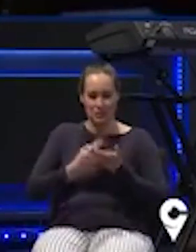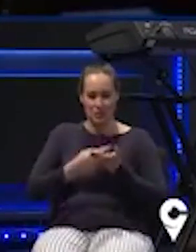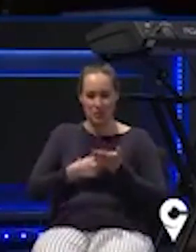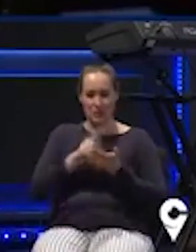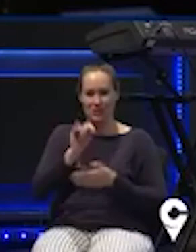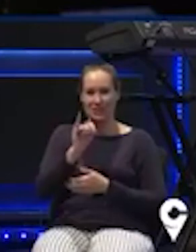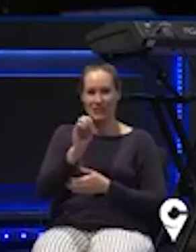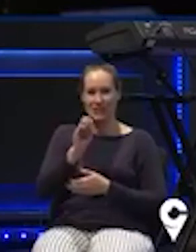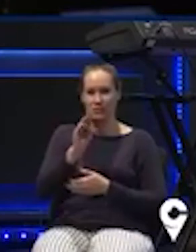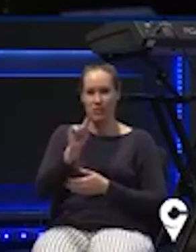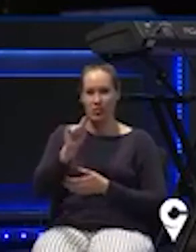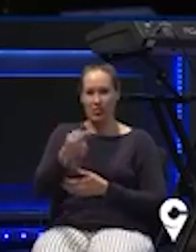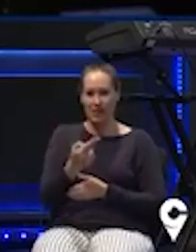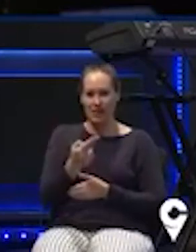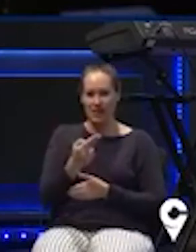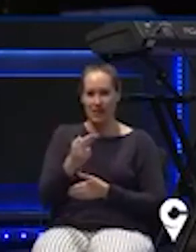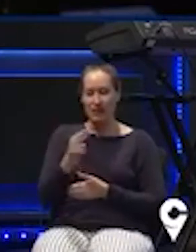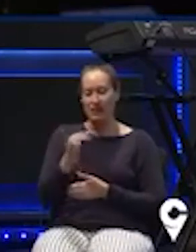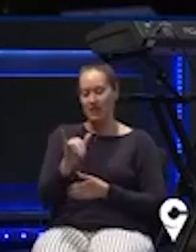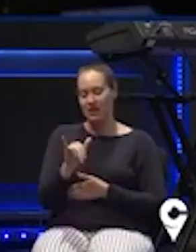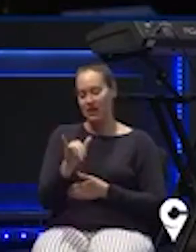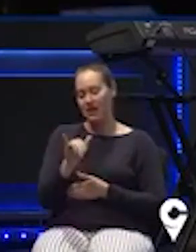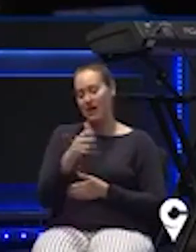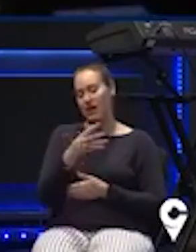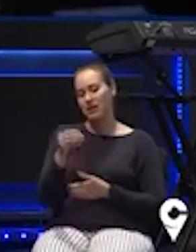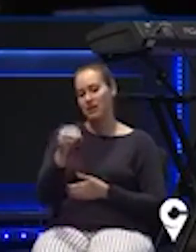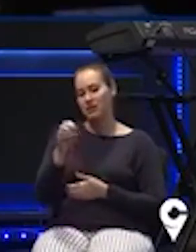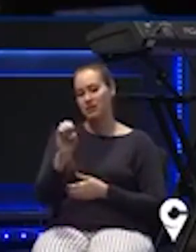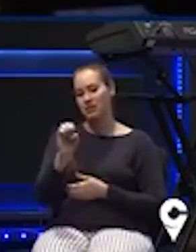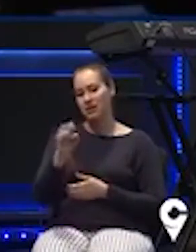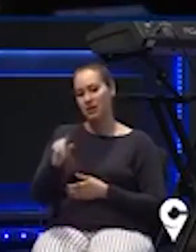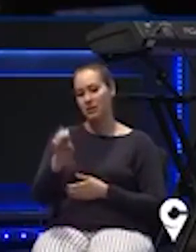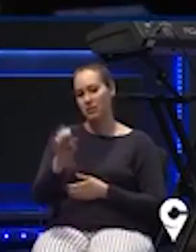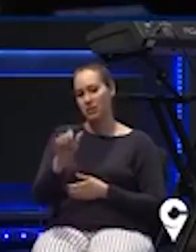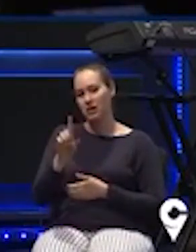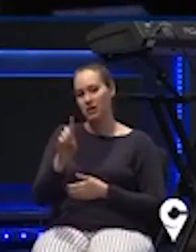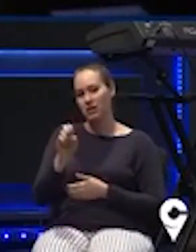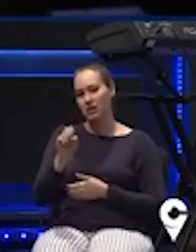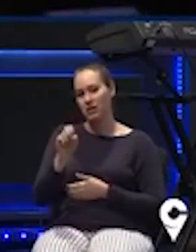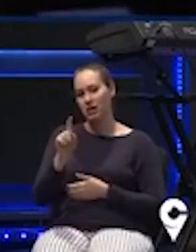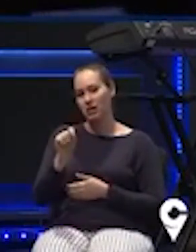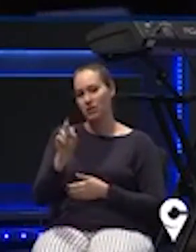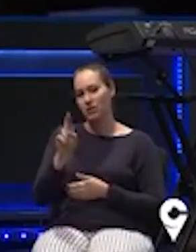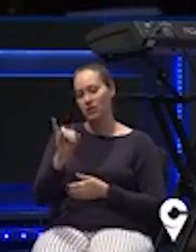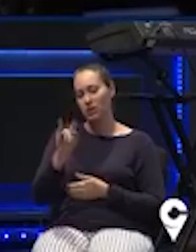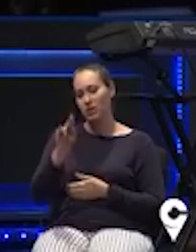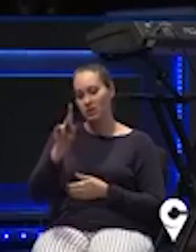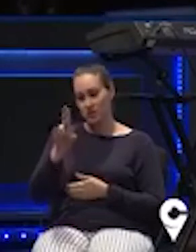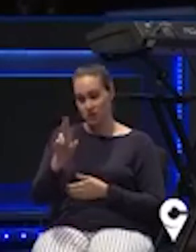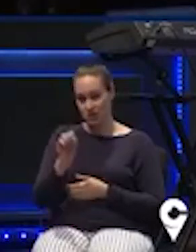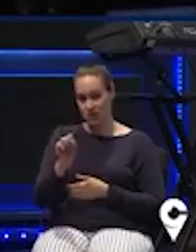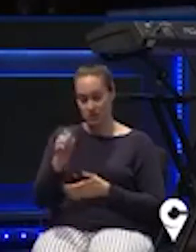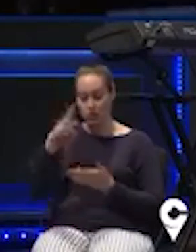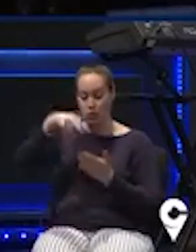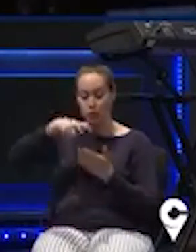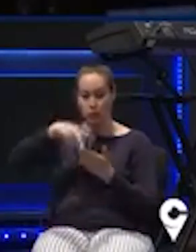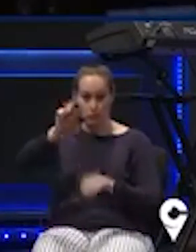want to close with one component here. Look at Philippians 2, verse